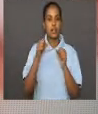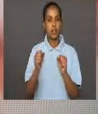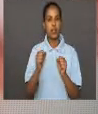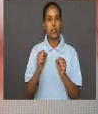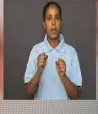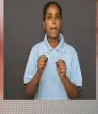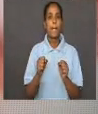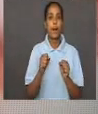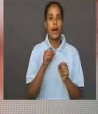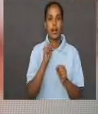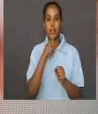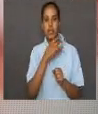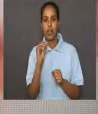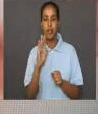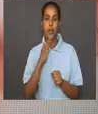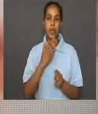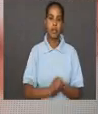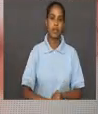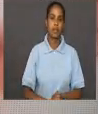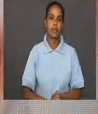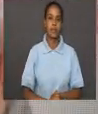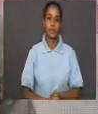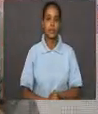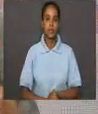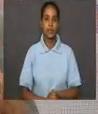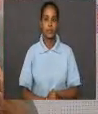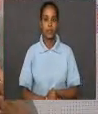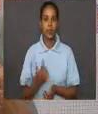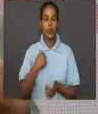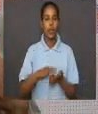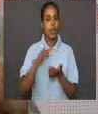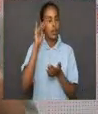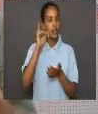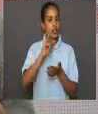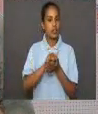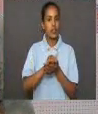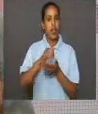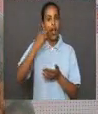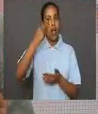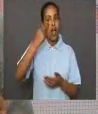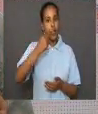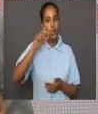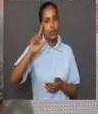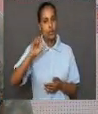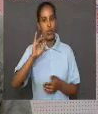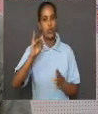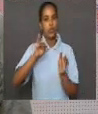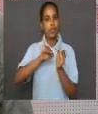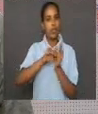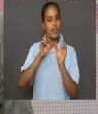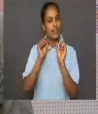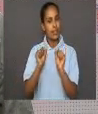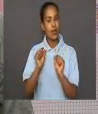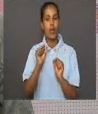parent acids and bases. We learned that the hydrolysis of salts of